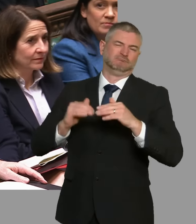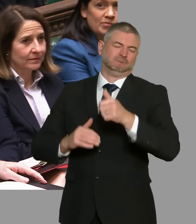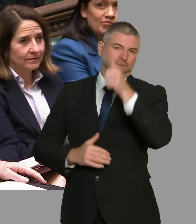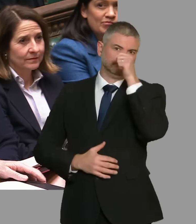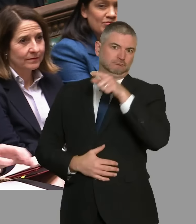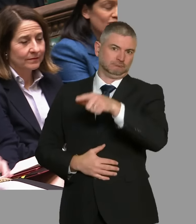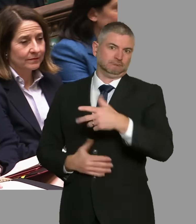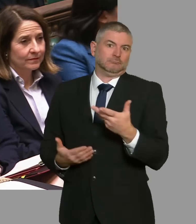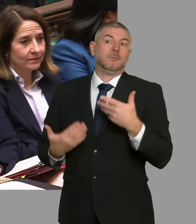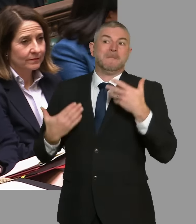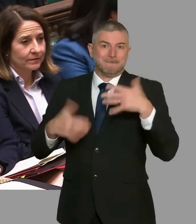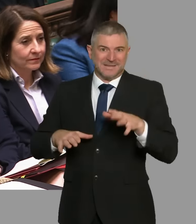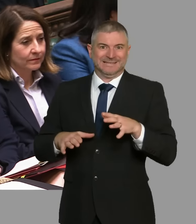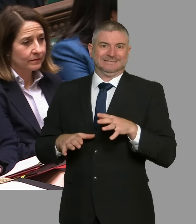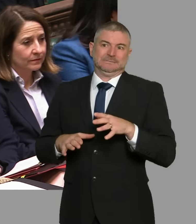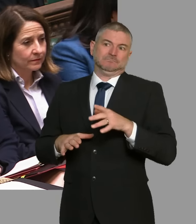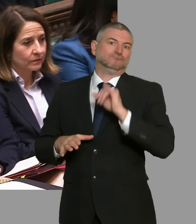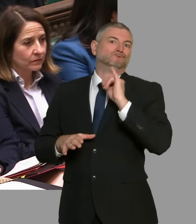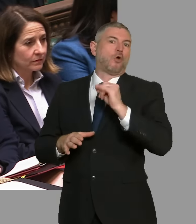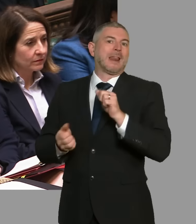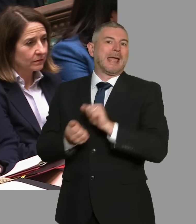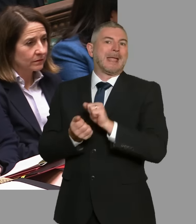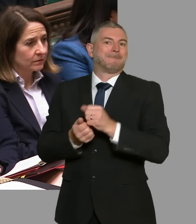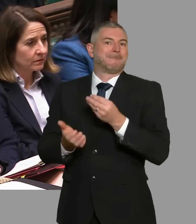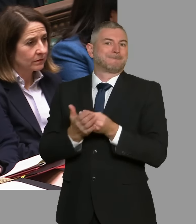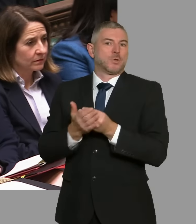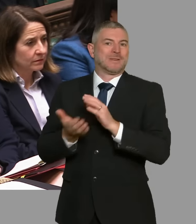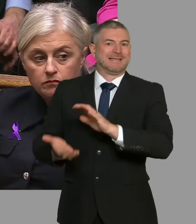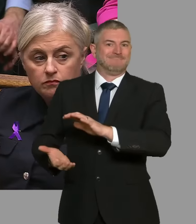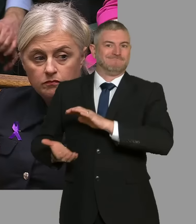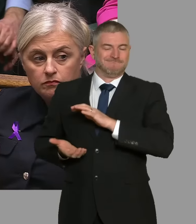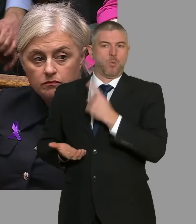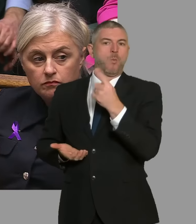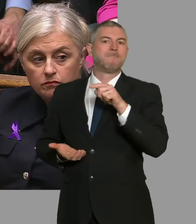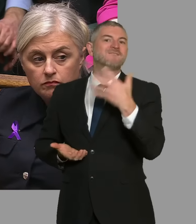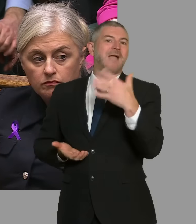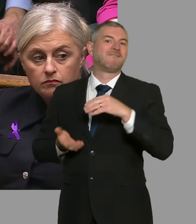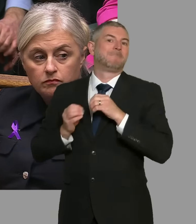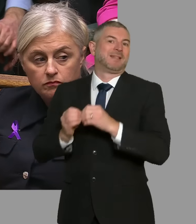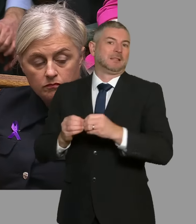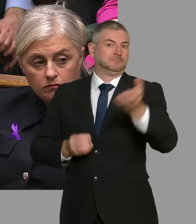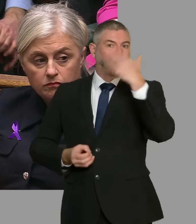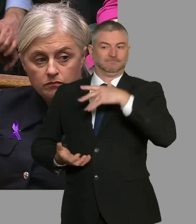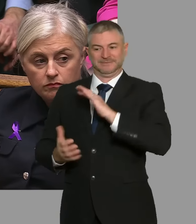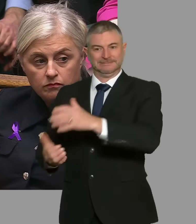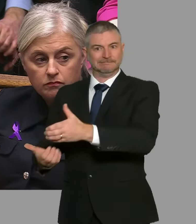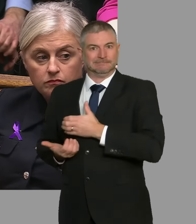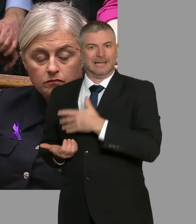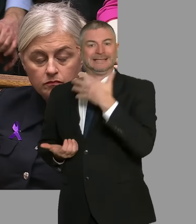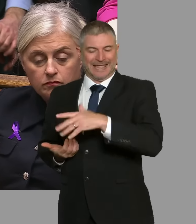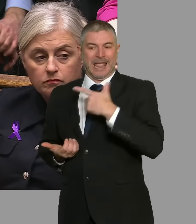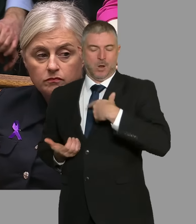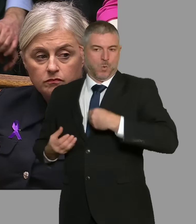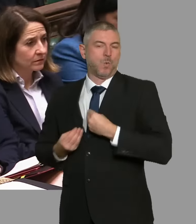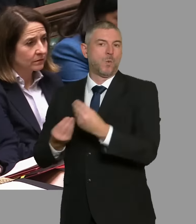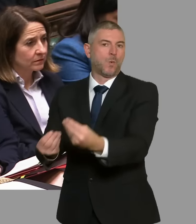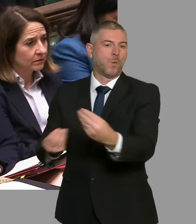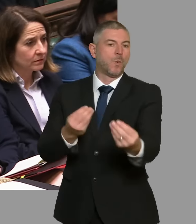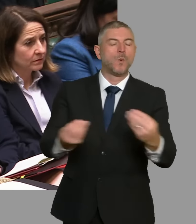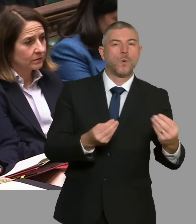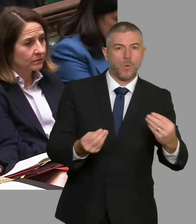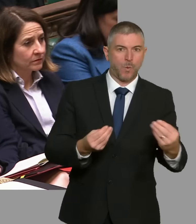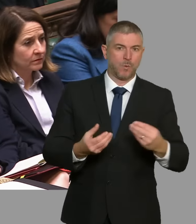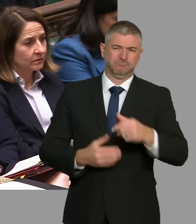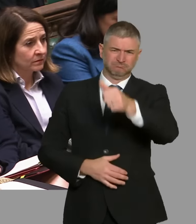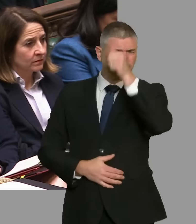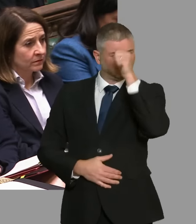100,000 former mine workers. Ministers, as she knows, have met the BCSS trustees on several occasions. The Industry Minister